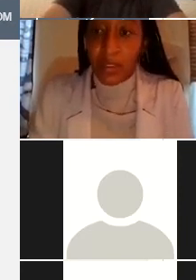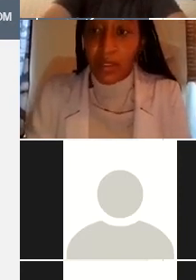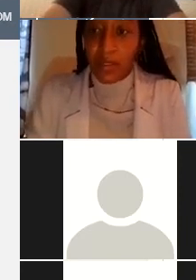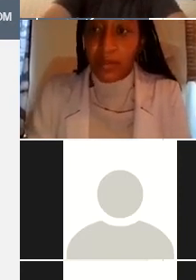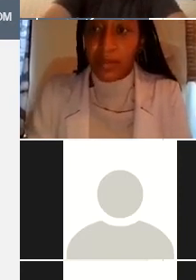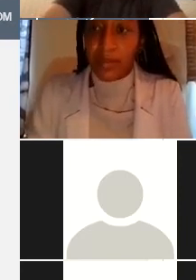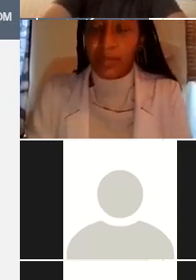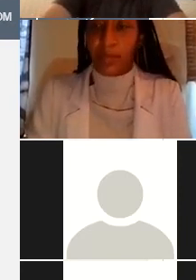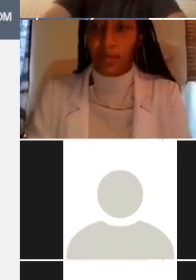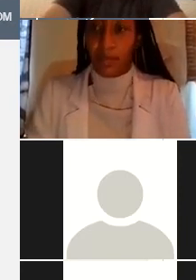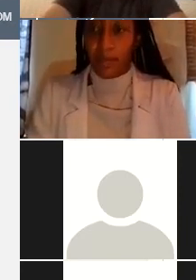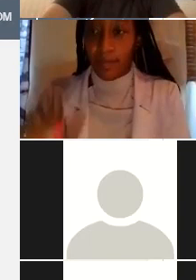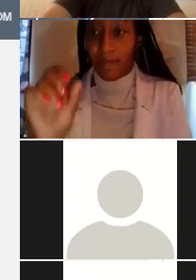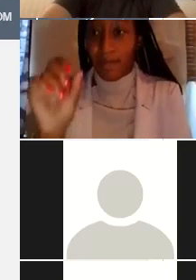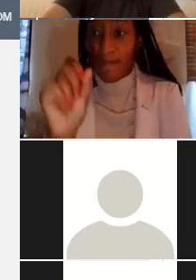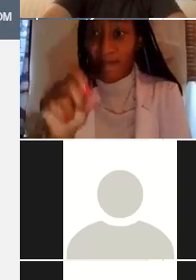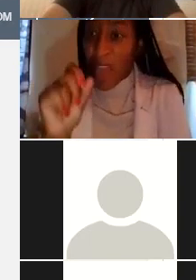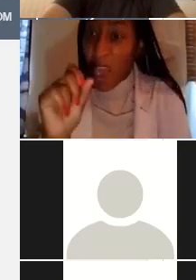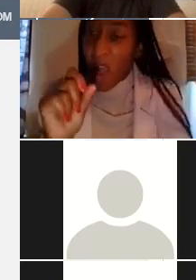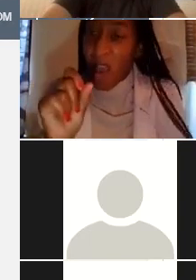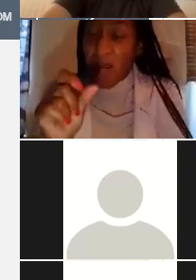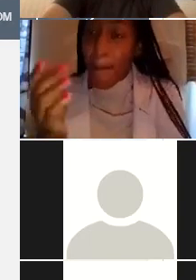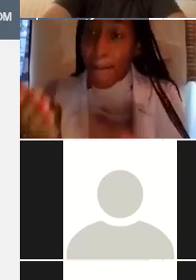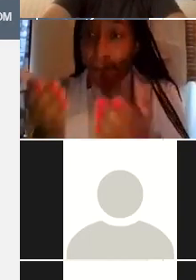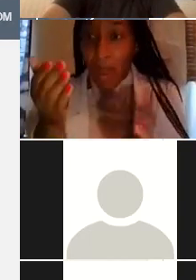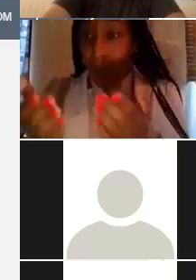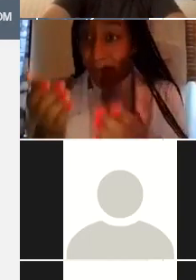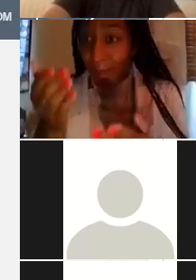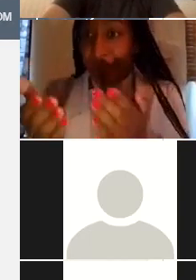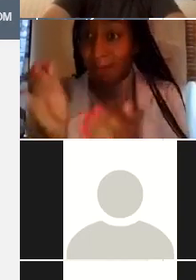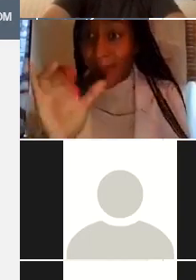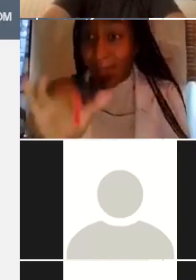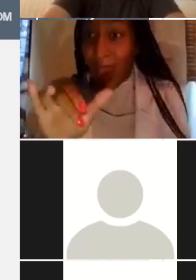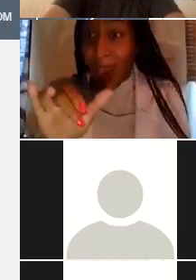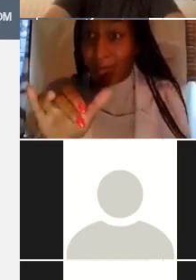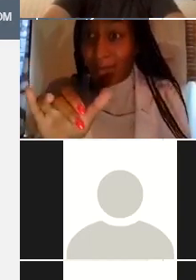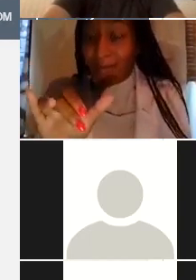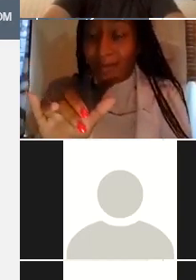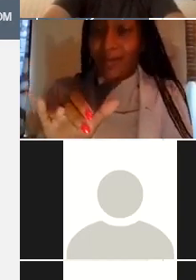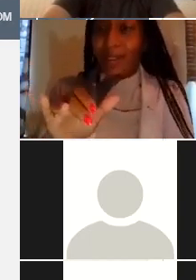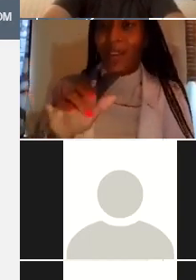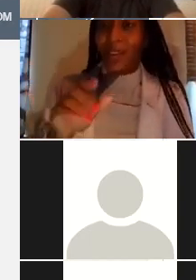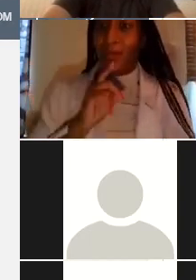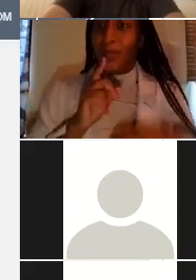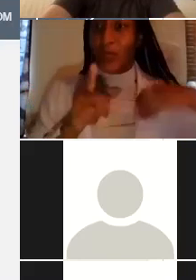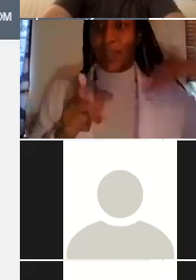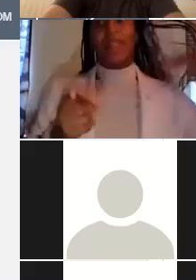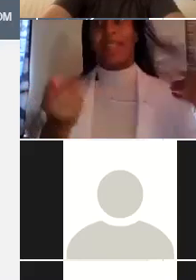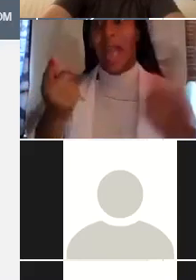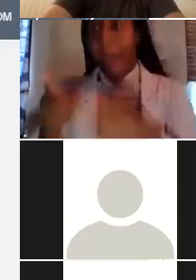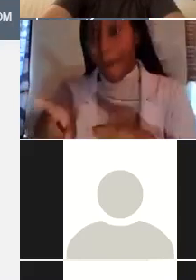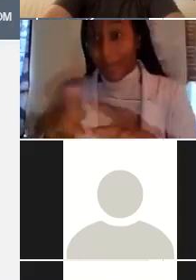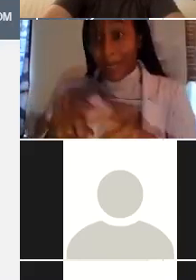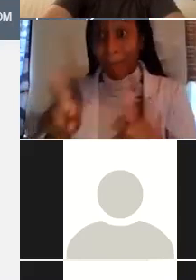um that could have something to do with it. The reason I said I